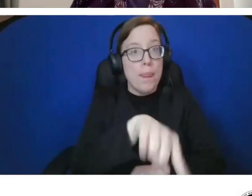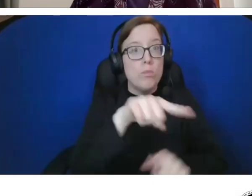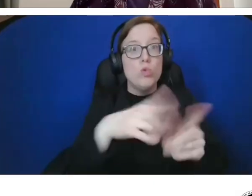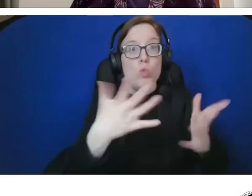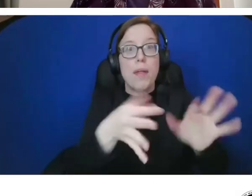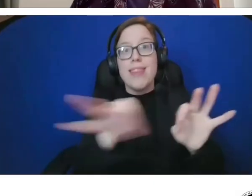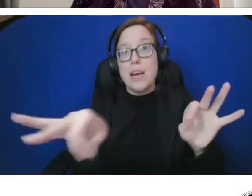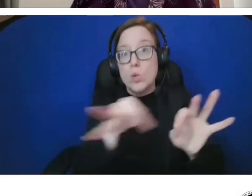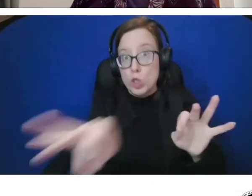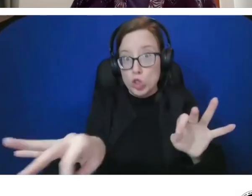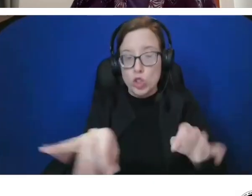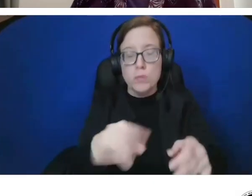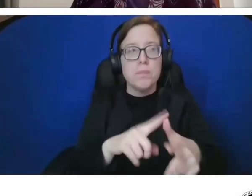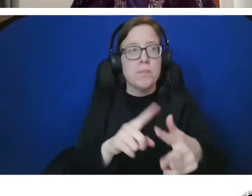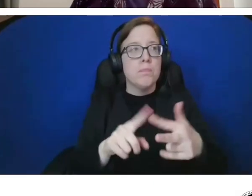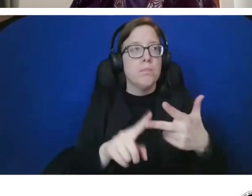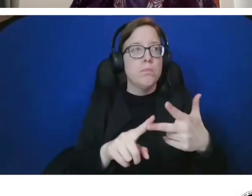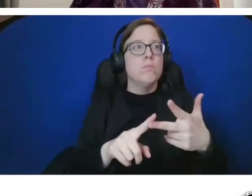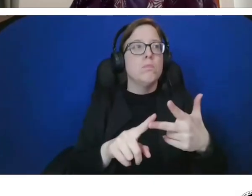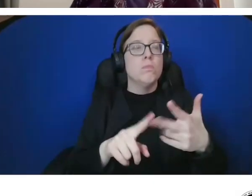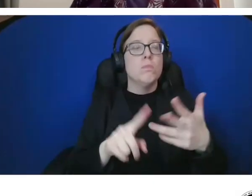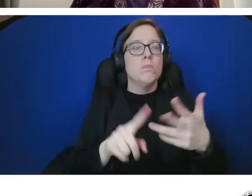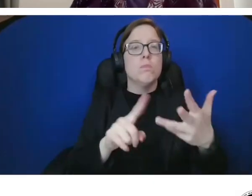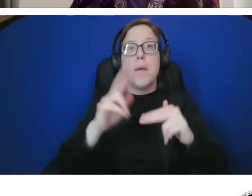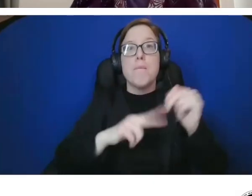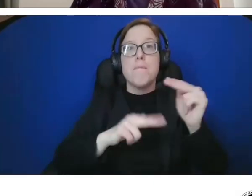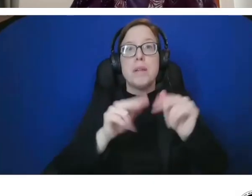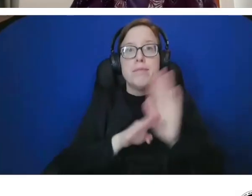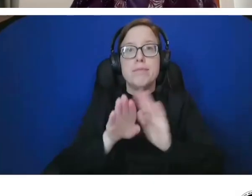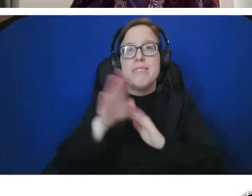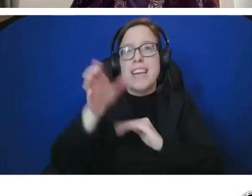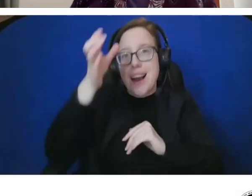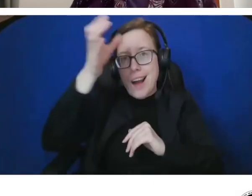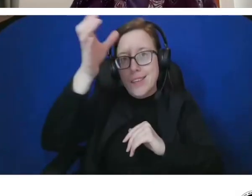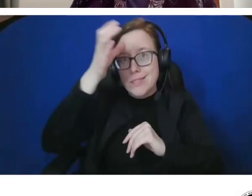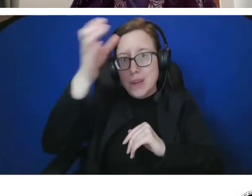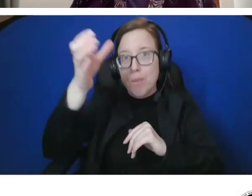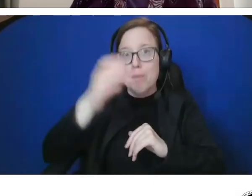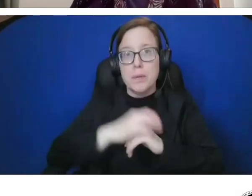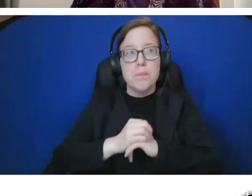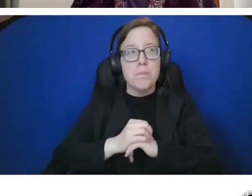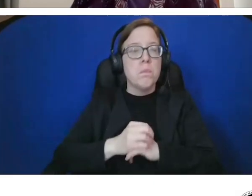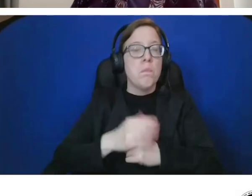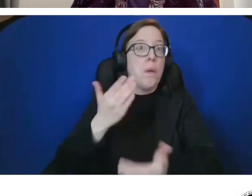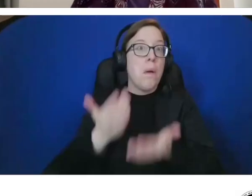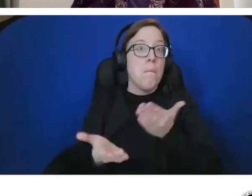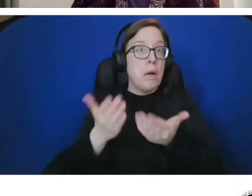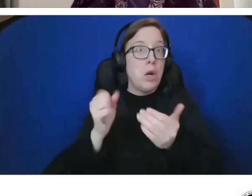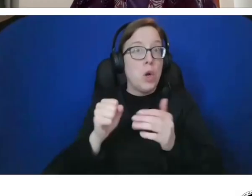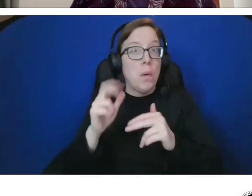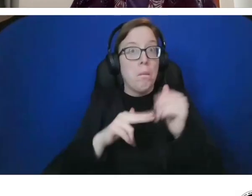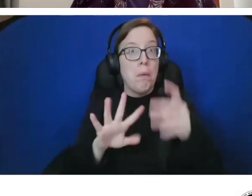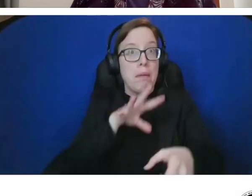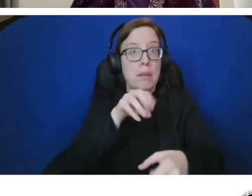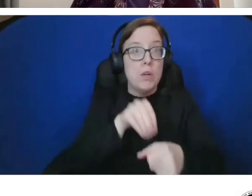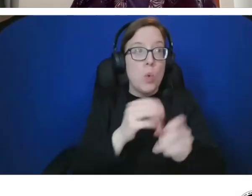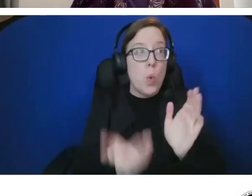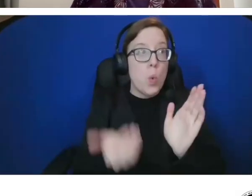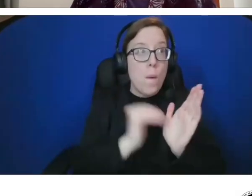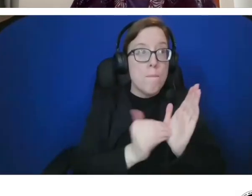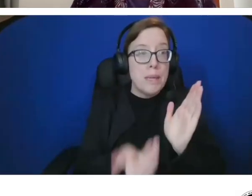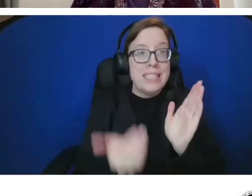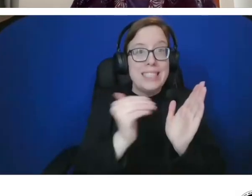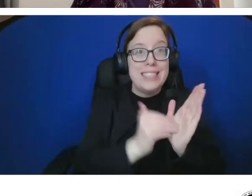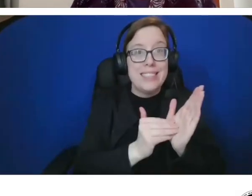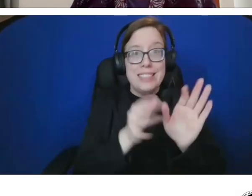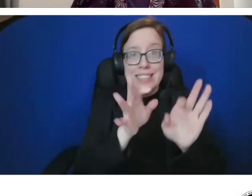to language. We are building concepts. We might even build in repetition